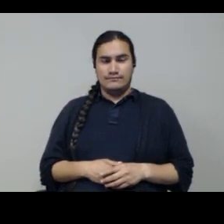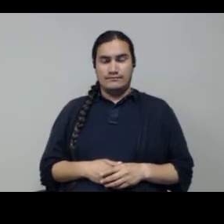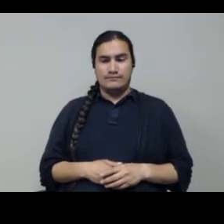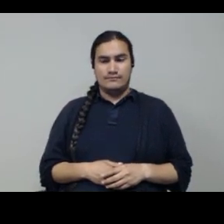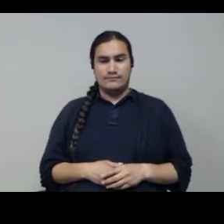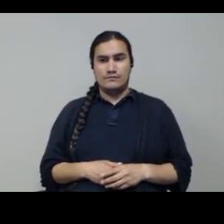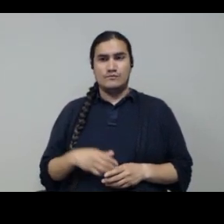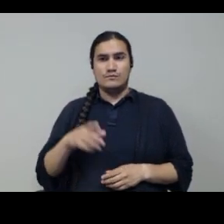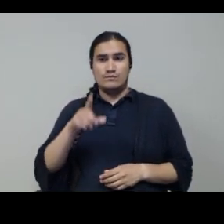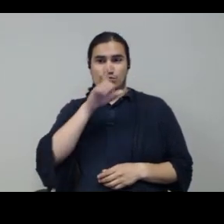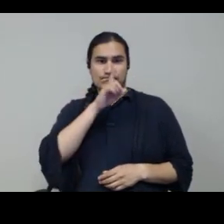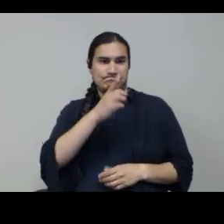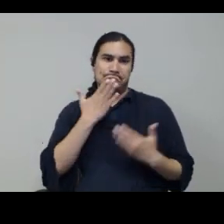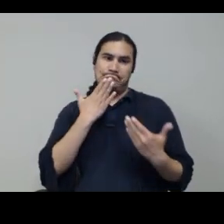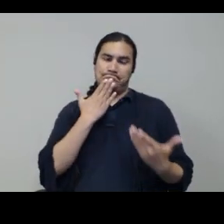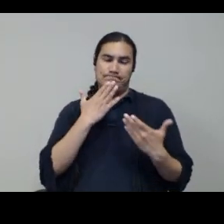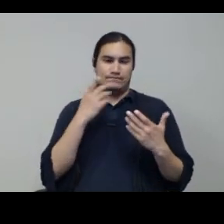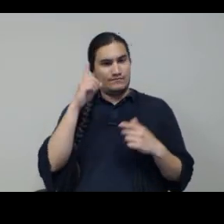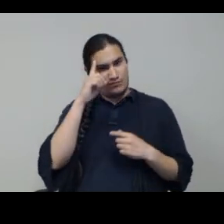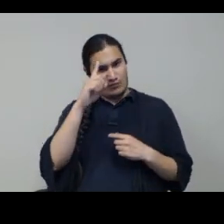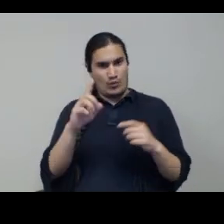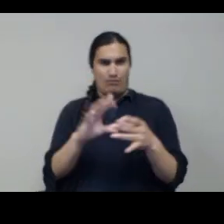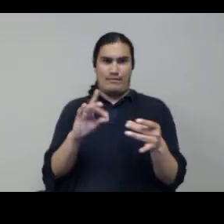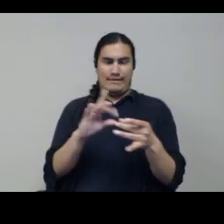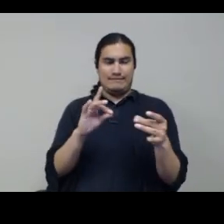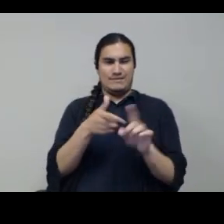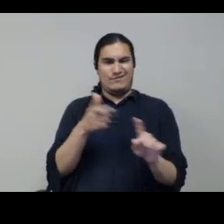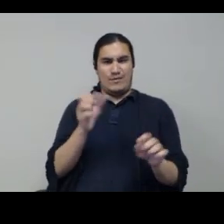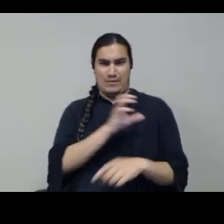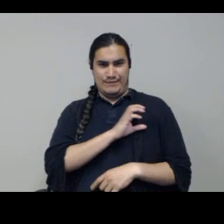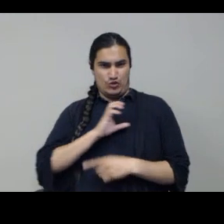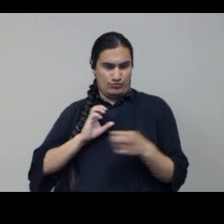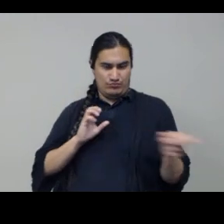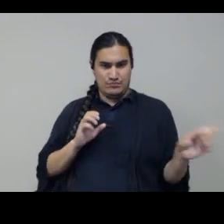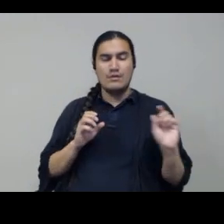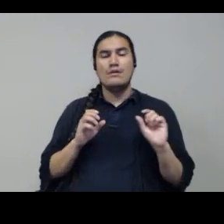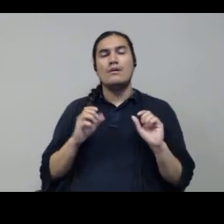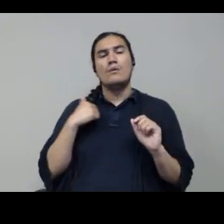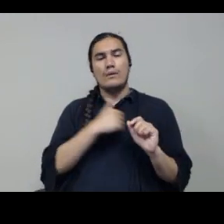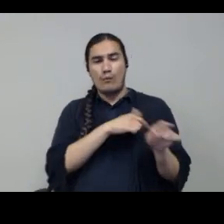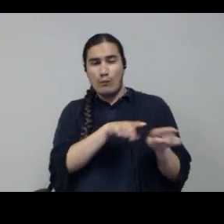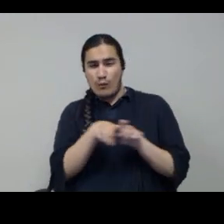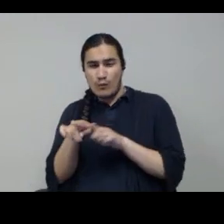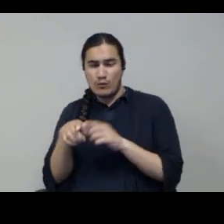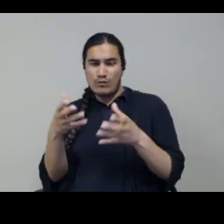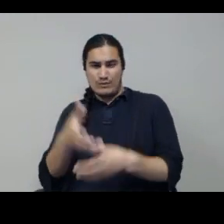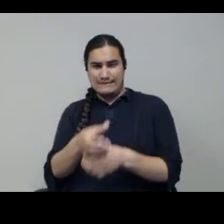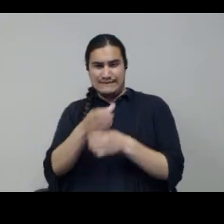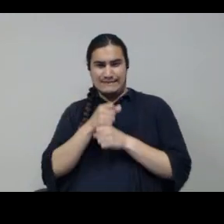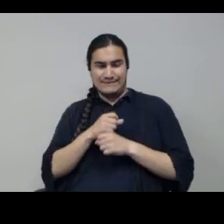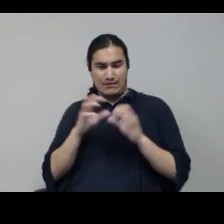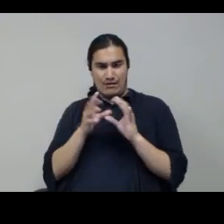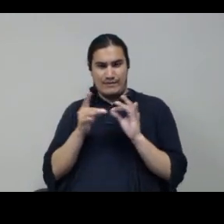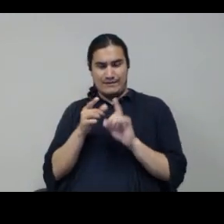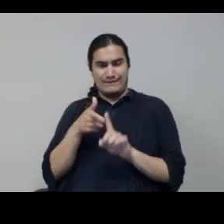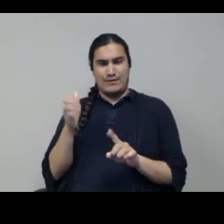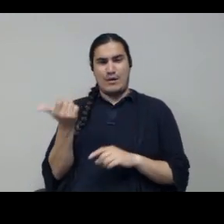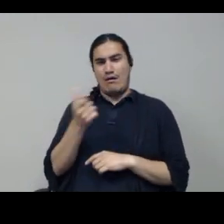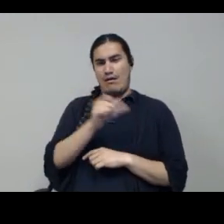So we're very thankful to get comments from the Commission. We also received comments from